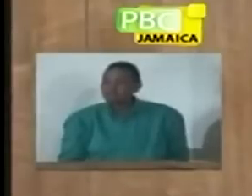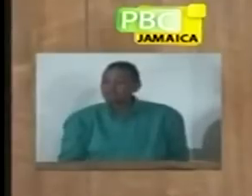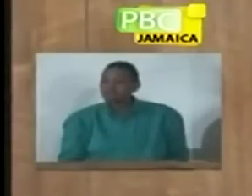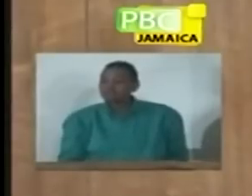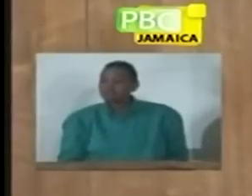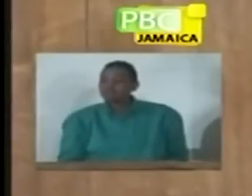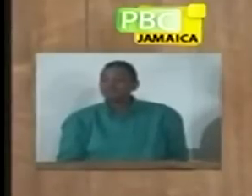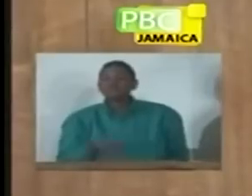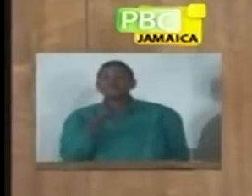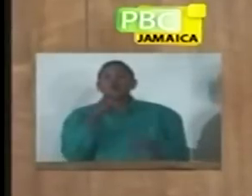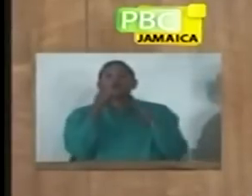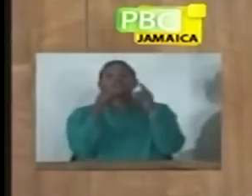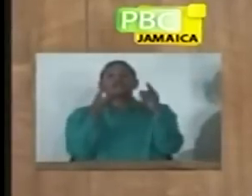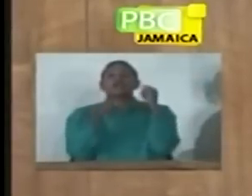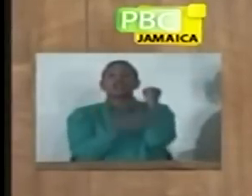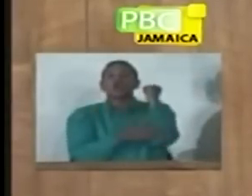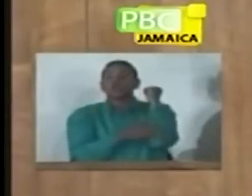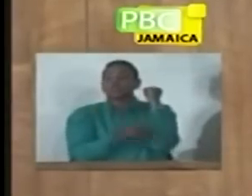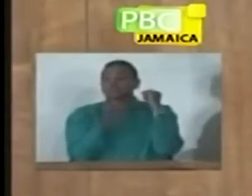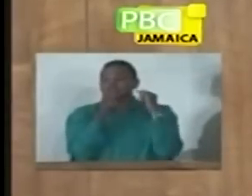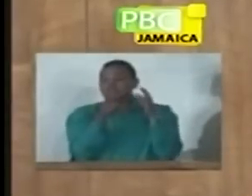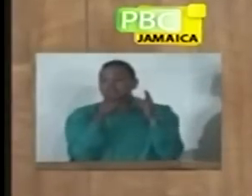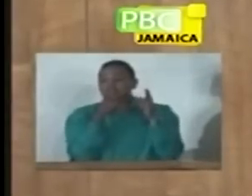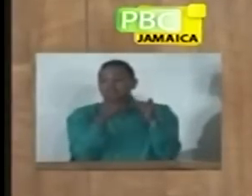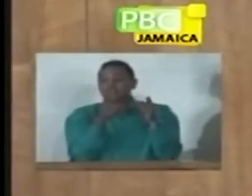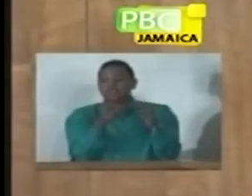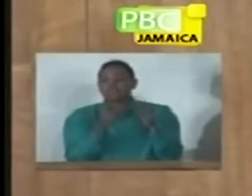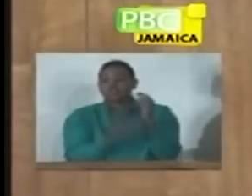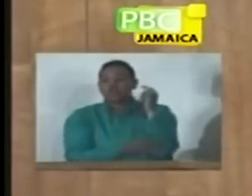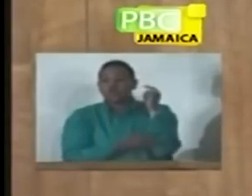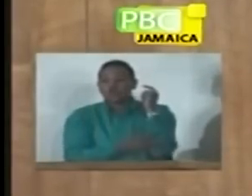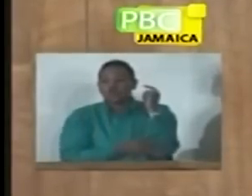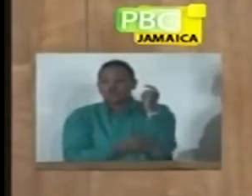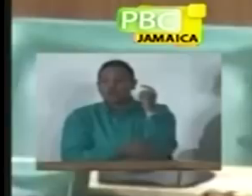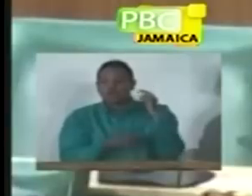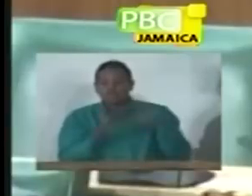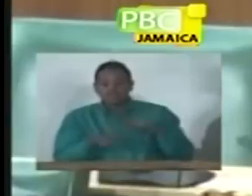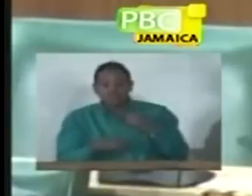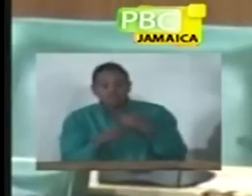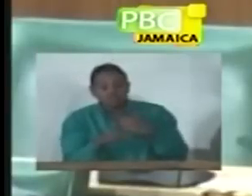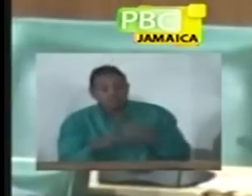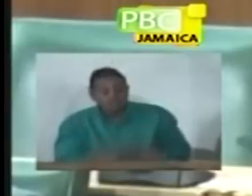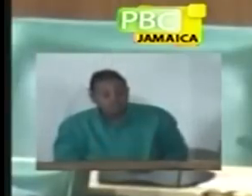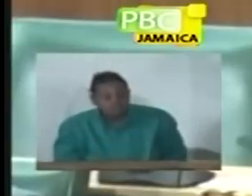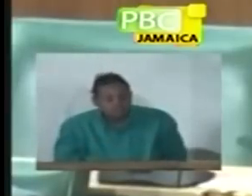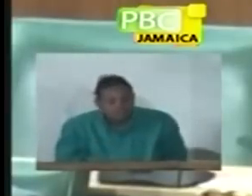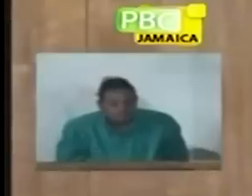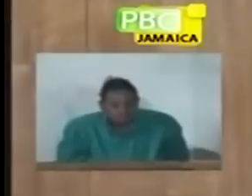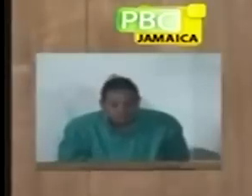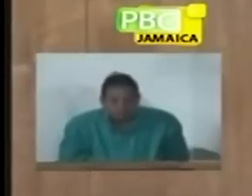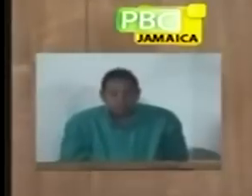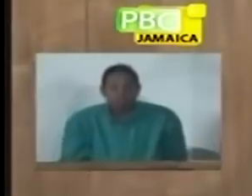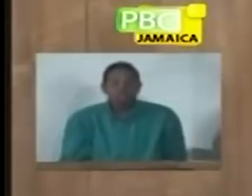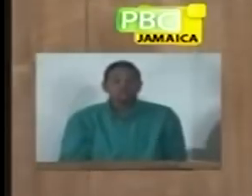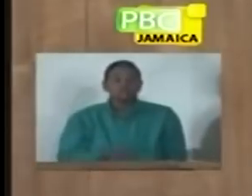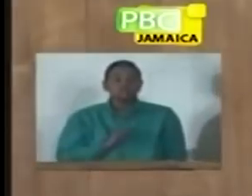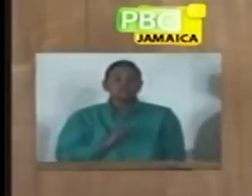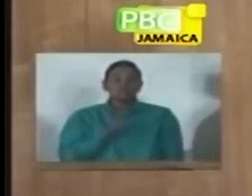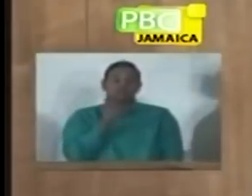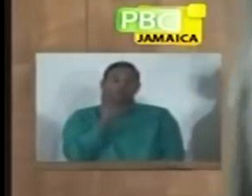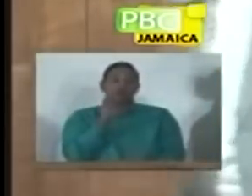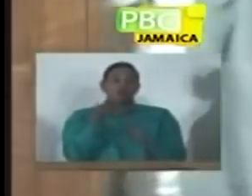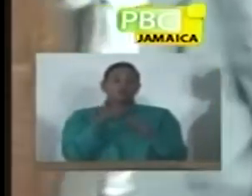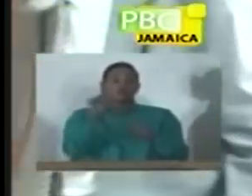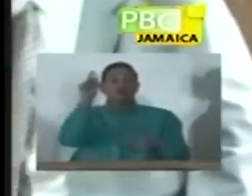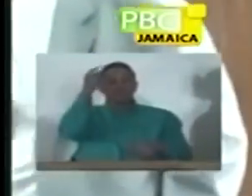of the citizens of the country. Sorry? You're attacking the country and making kind of references. I am talking about your government who has been